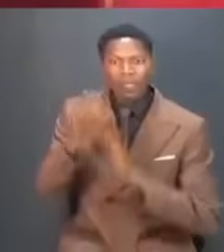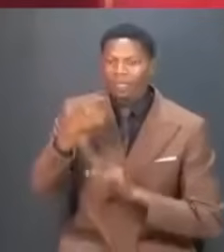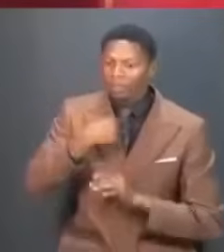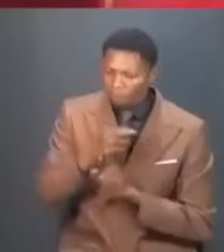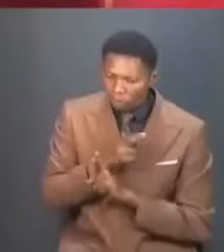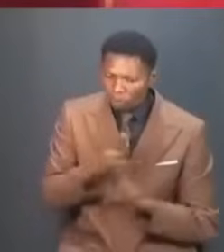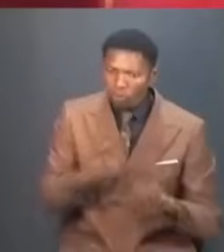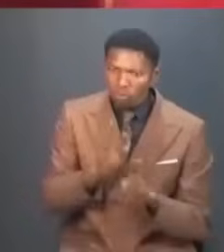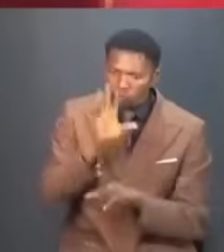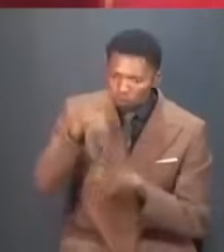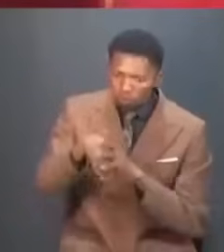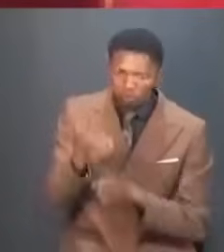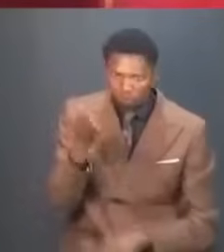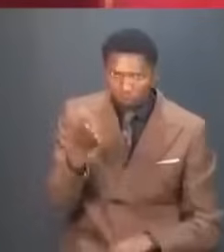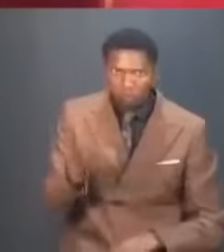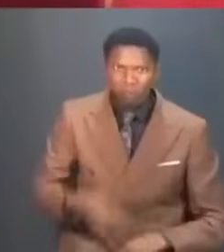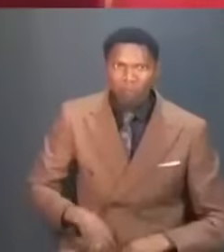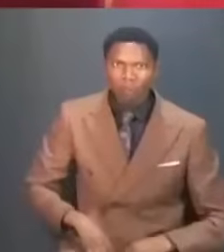to engage you.